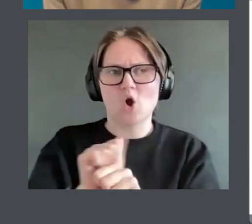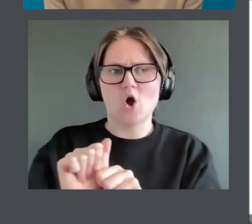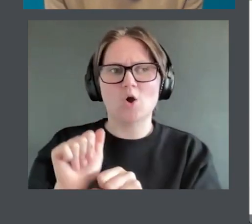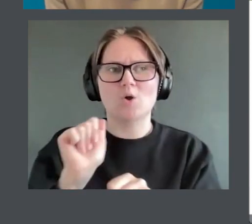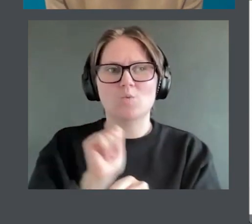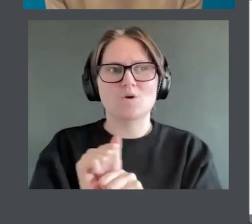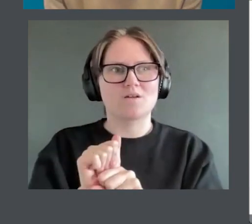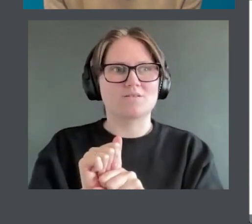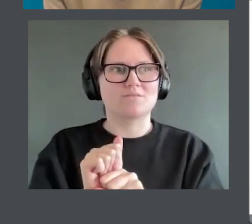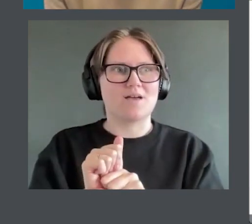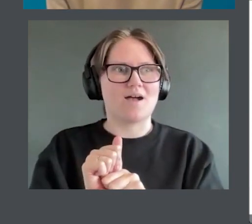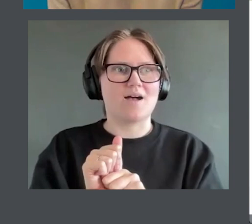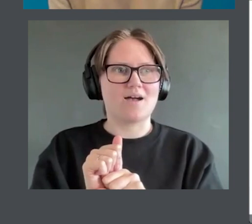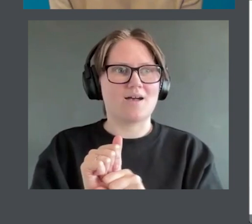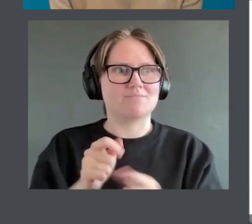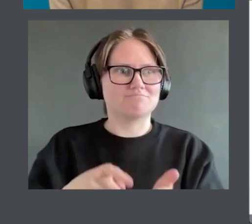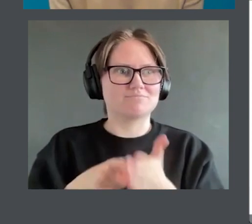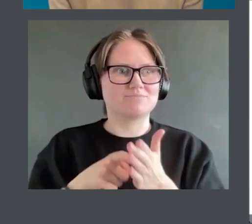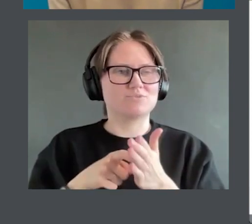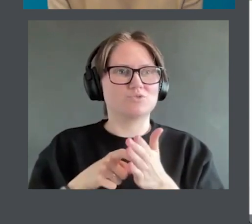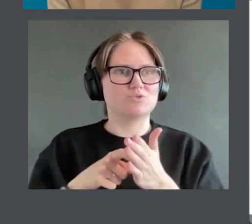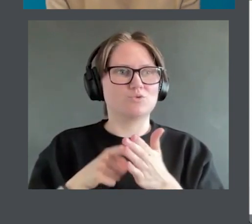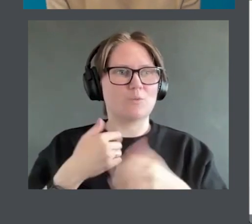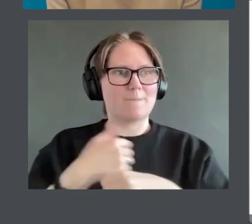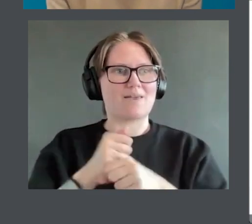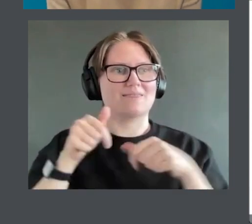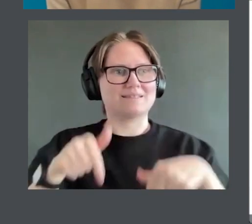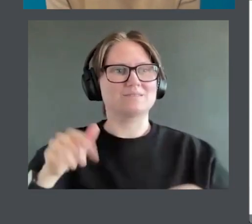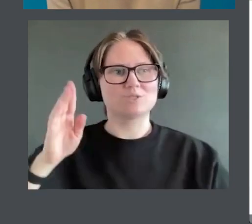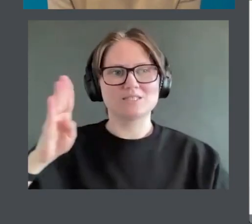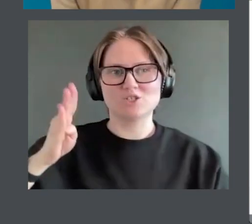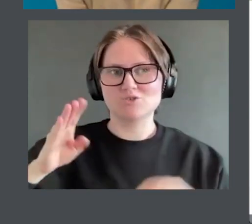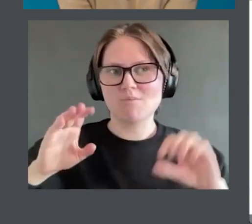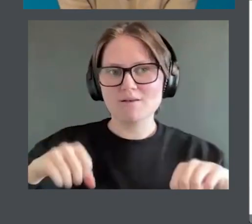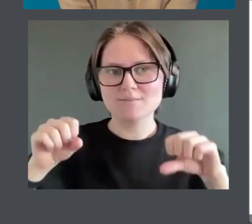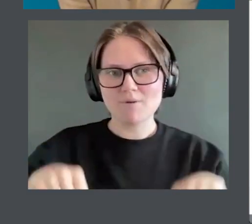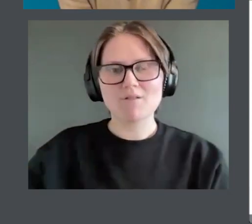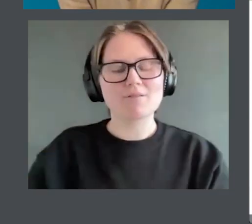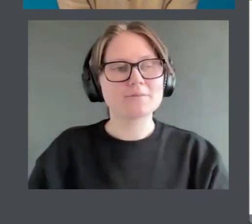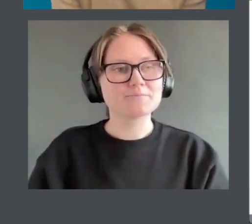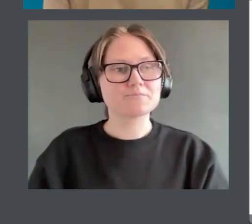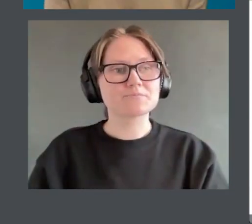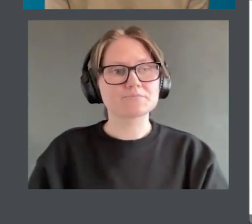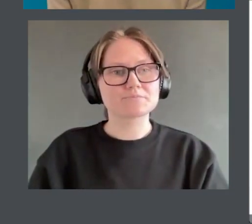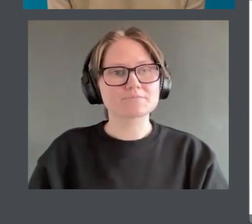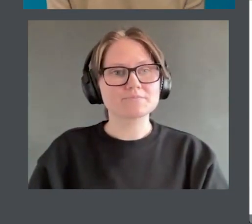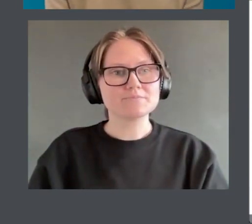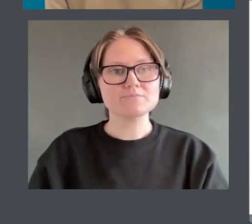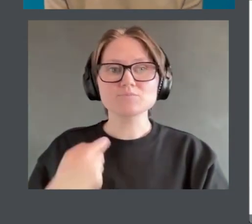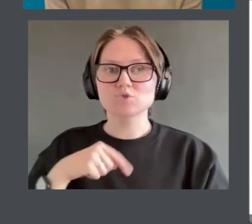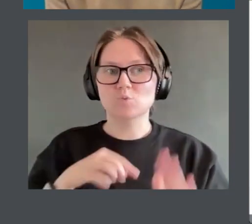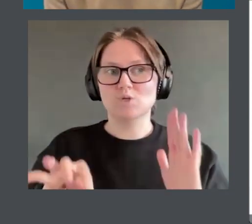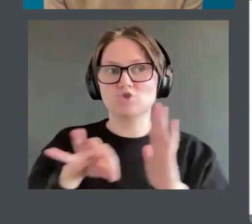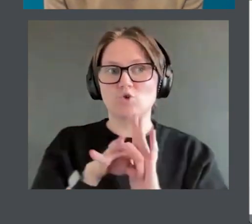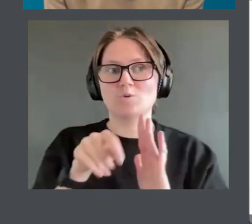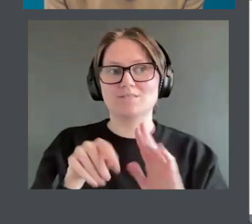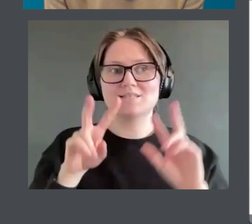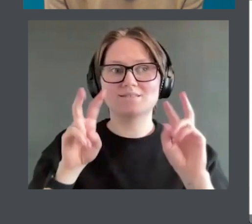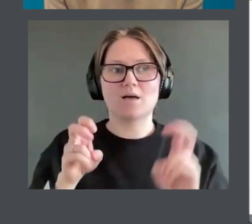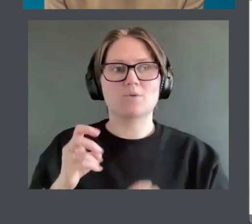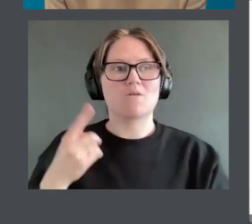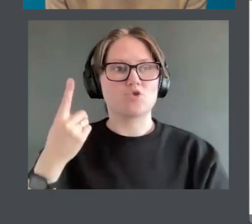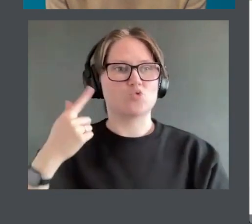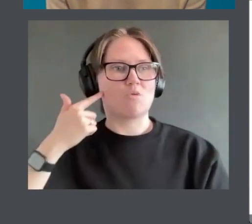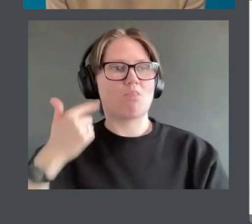making this kind of presentation possible. And we chose the topic of unilateral hearing